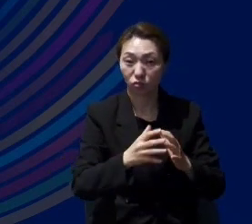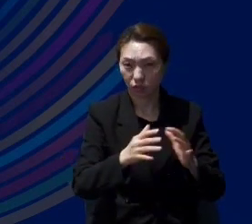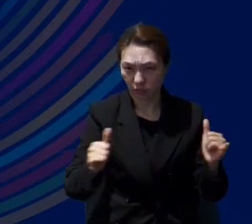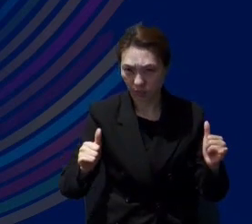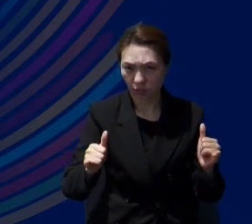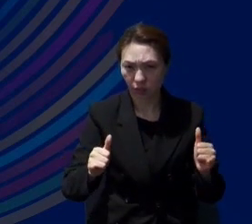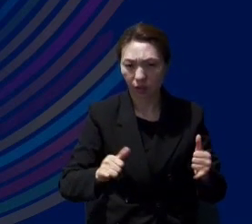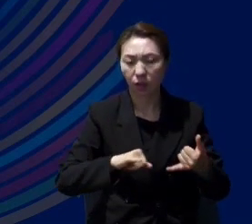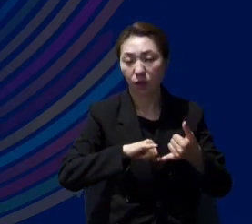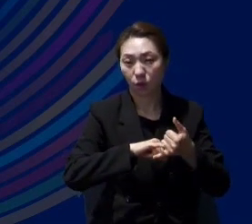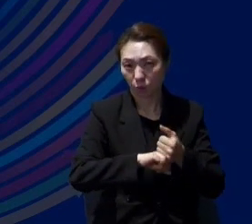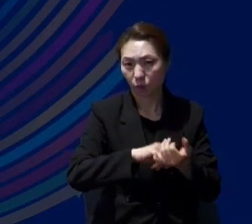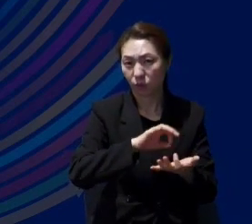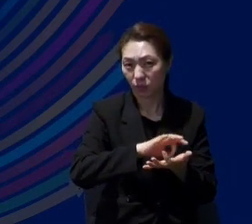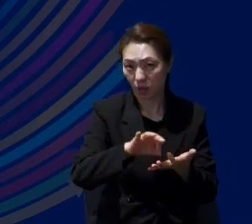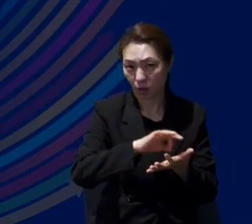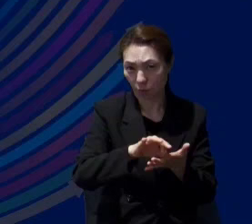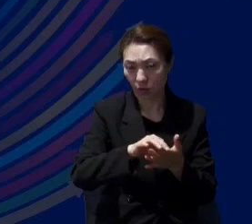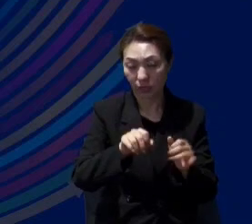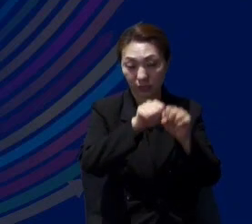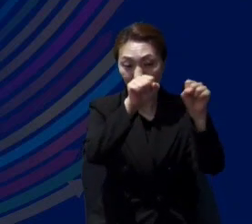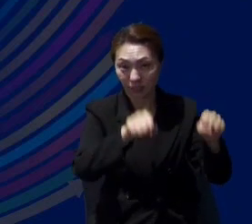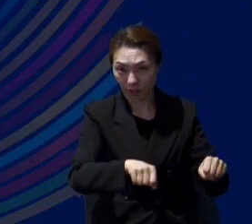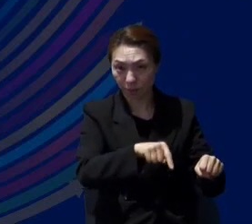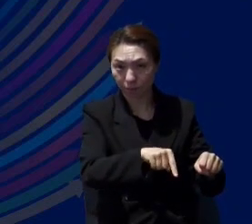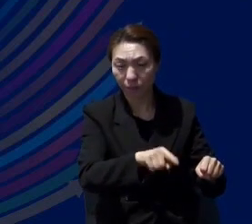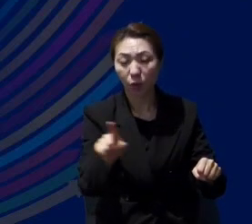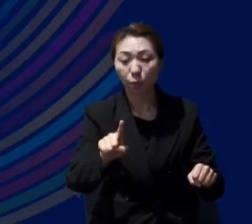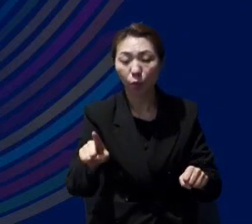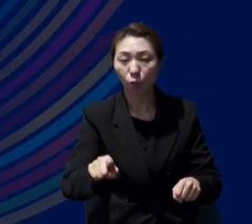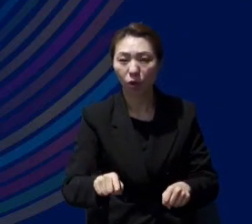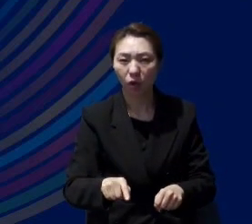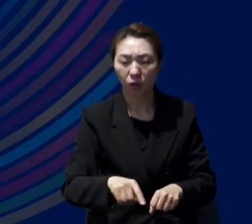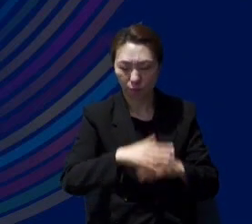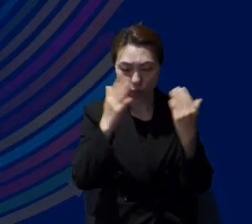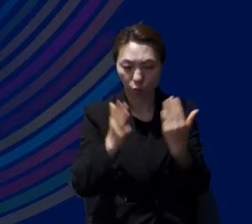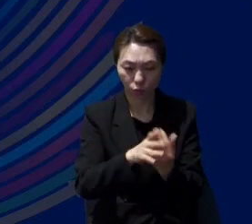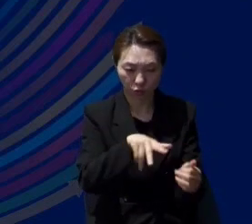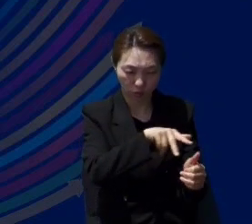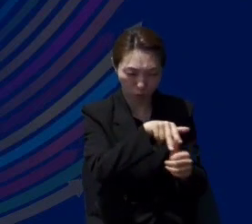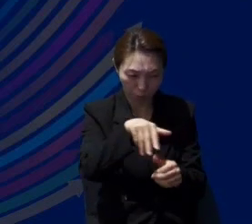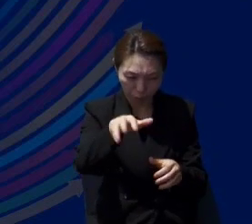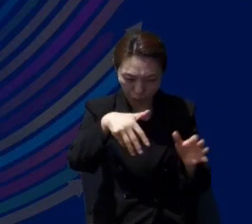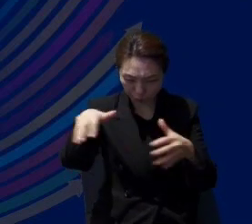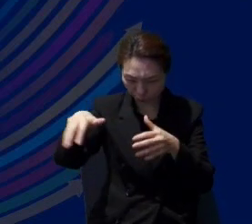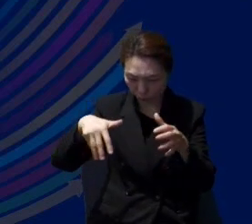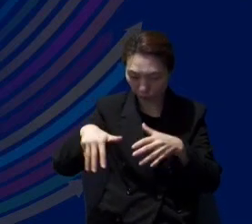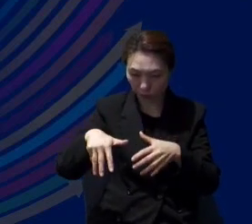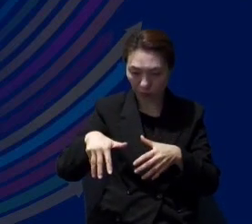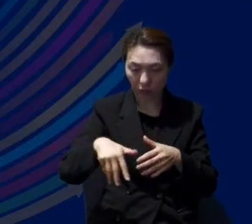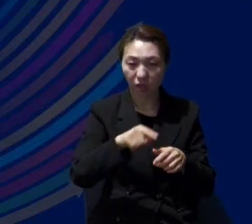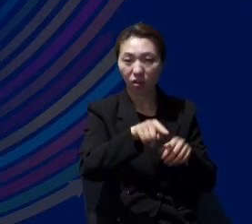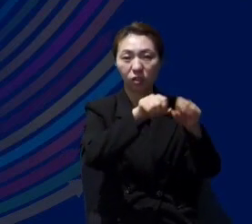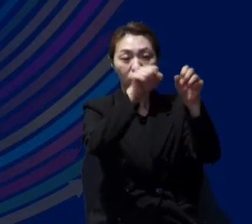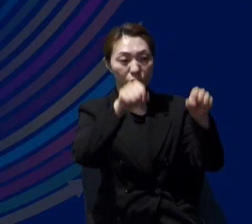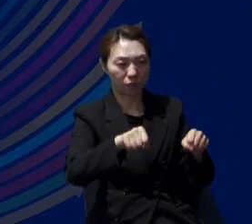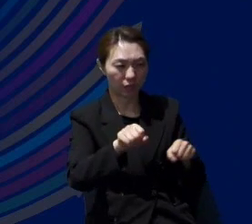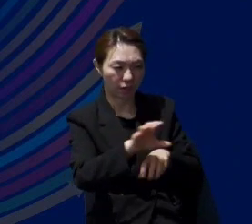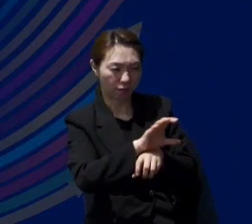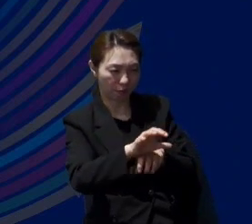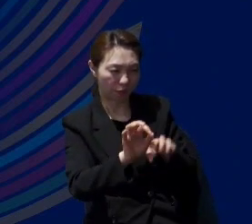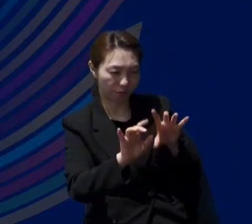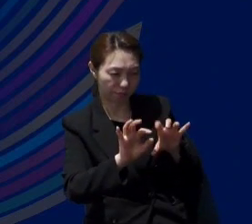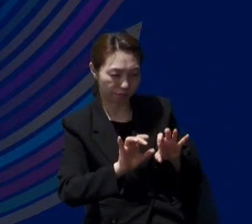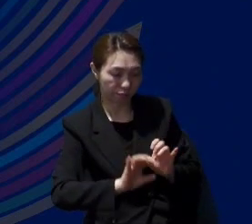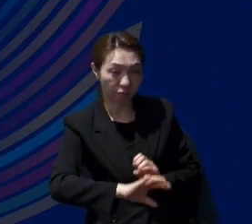different states and ultimately results in a compilation of all death certificates for people who die within the US. And then you also